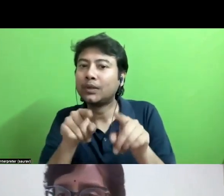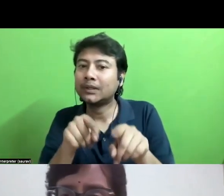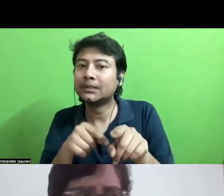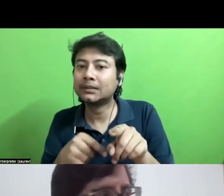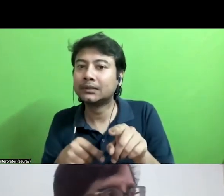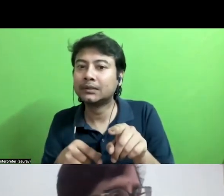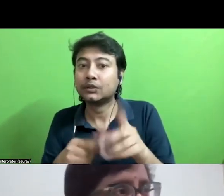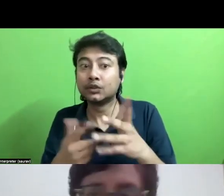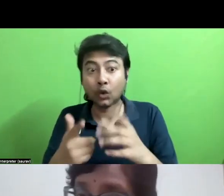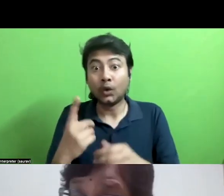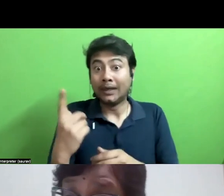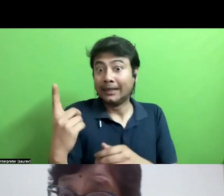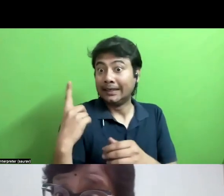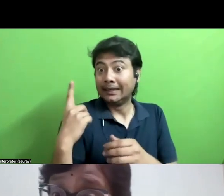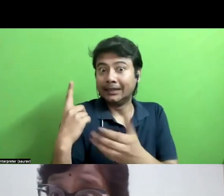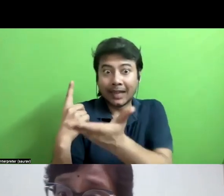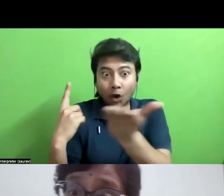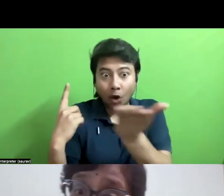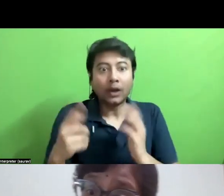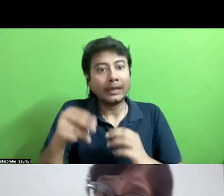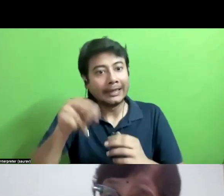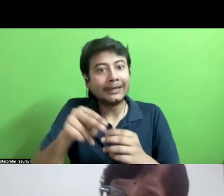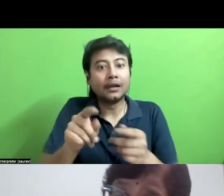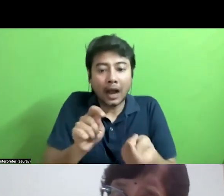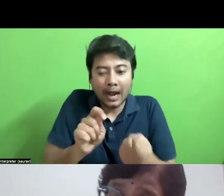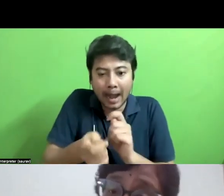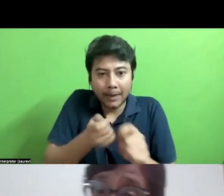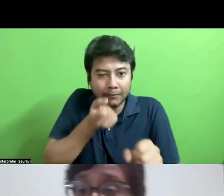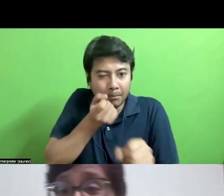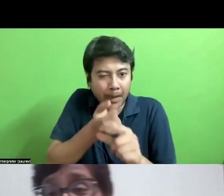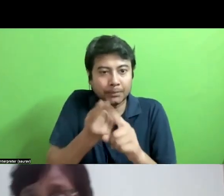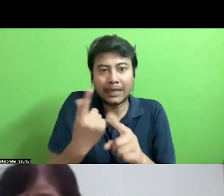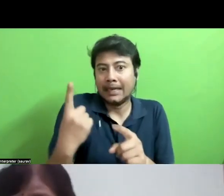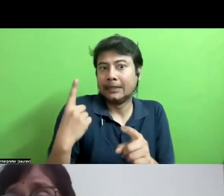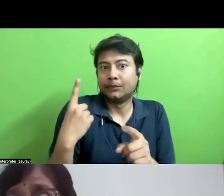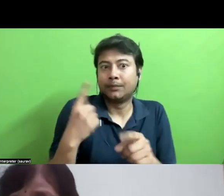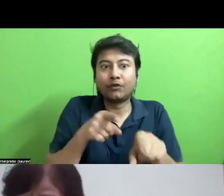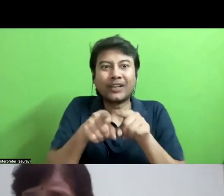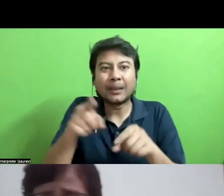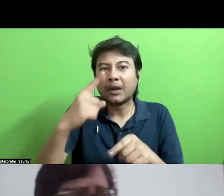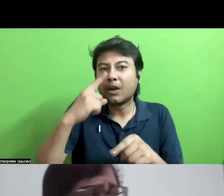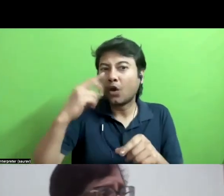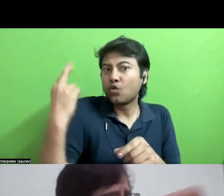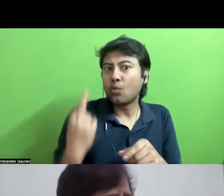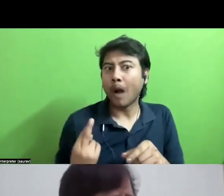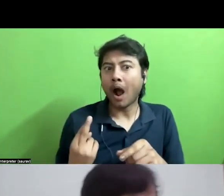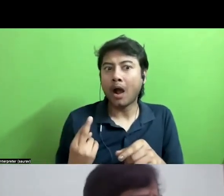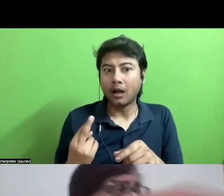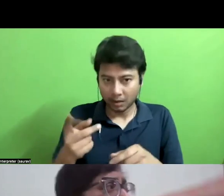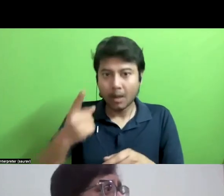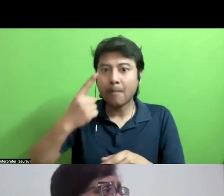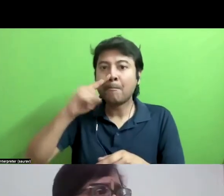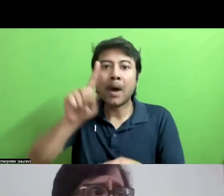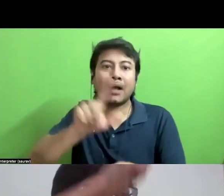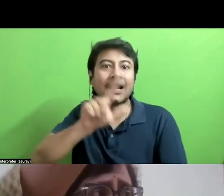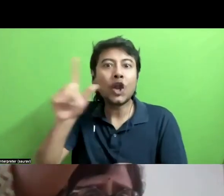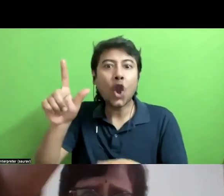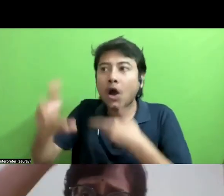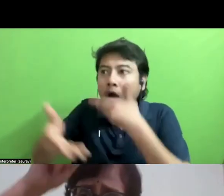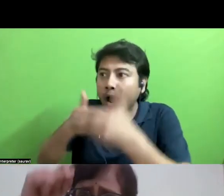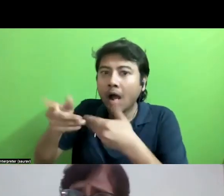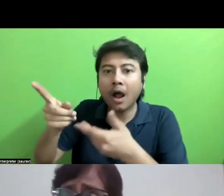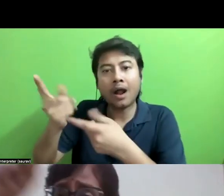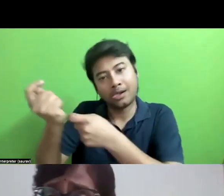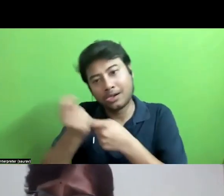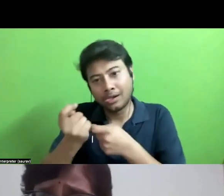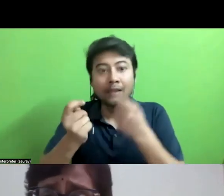adaptive leadership. Every time, like Rupa was mentioning, right? She tried something with her mother-in-law, it worked, but not with father-in-law. We are sitting and talking, what worked with